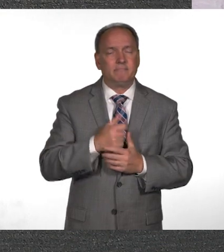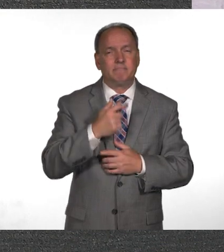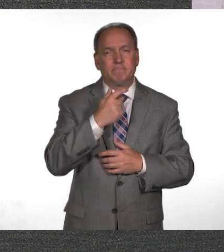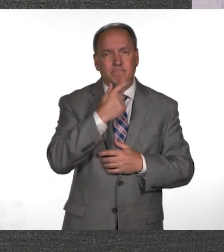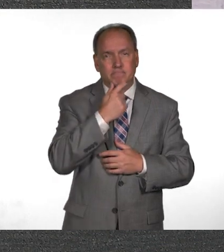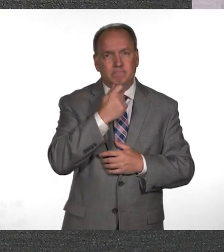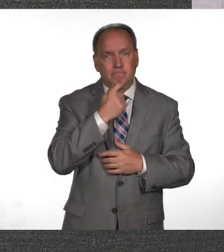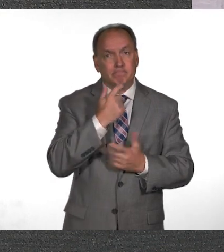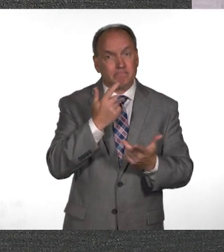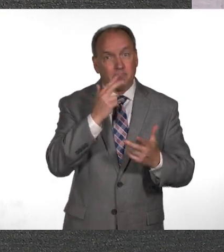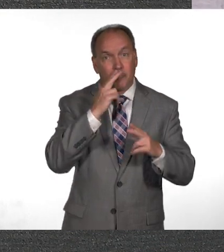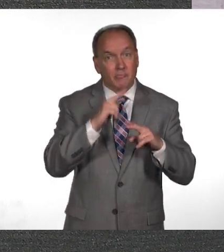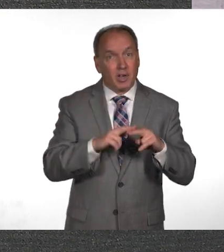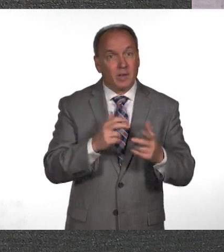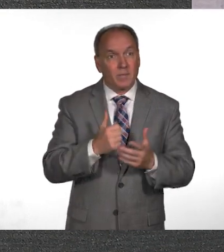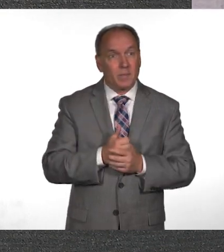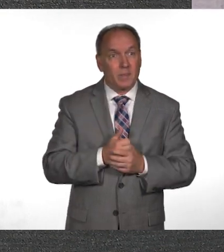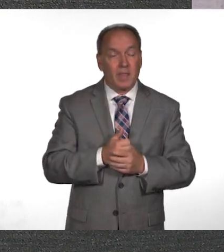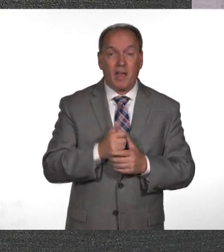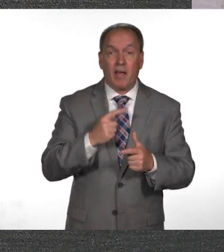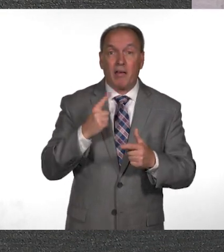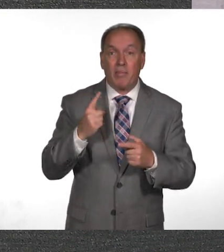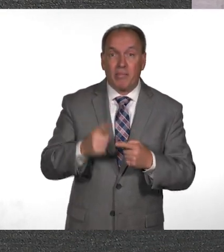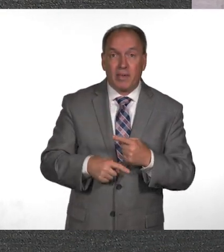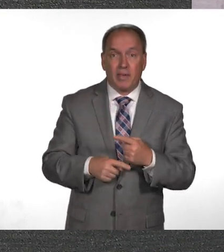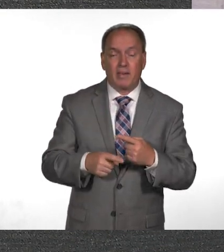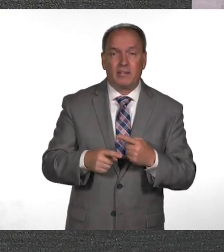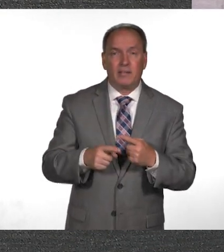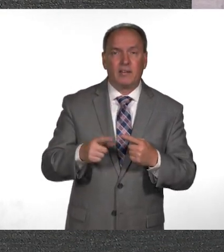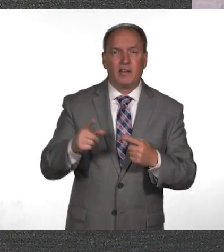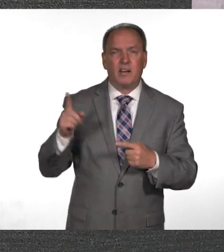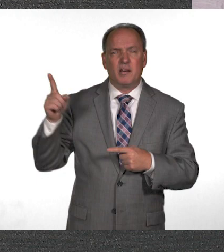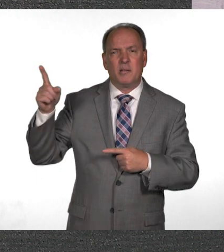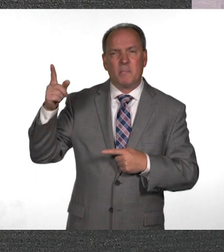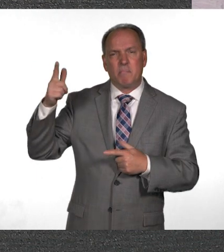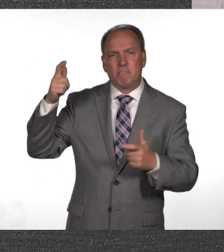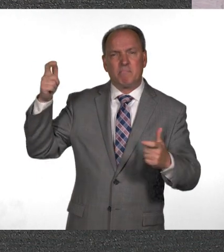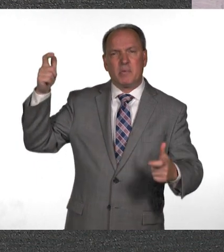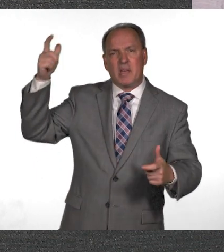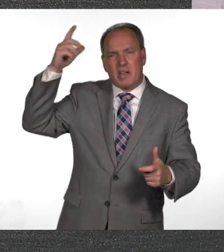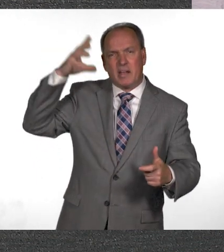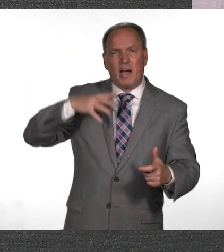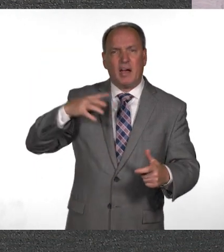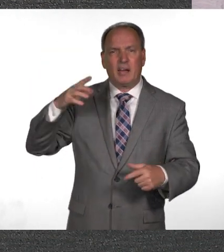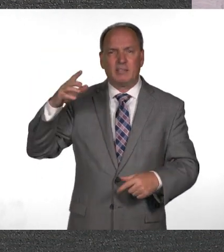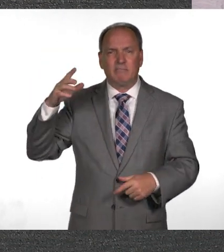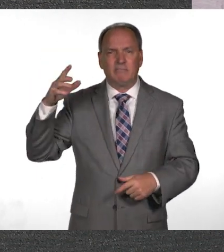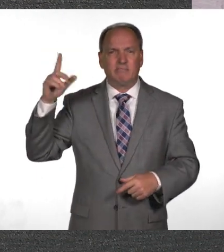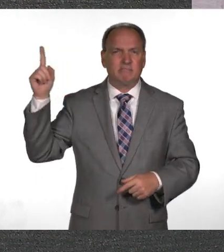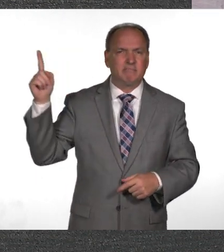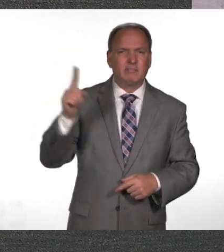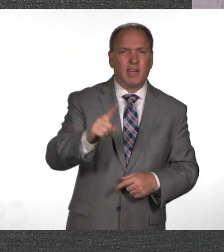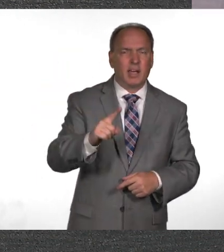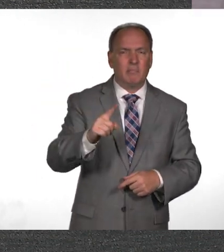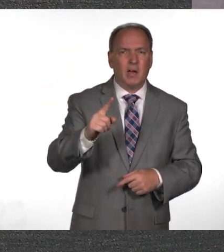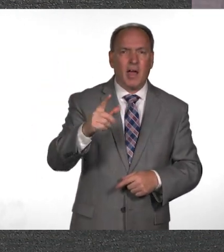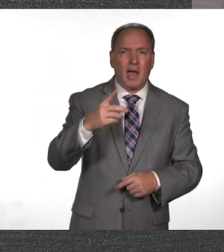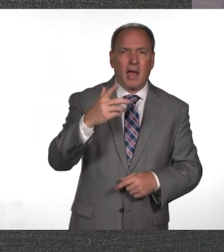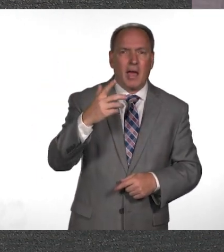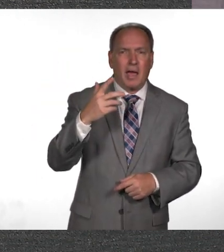That sounds fun. And then a big guy came, and,